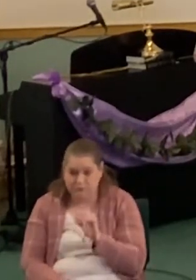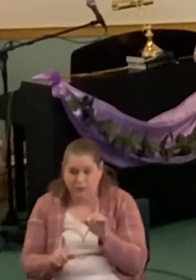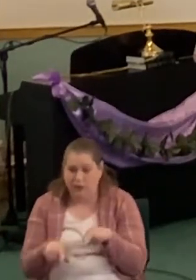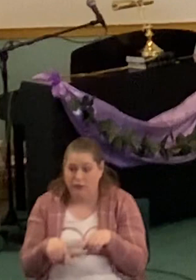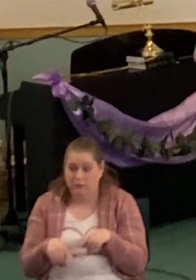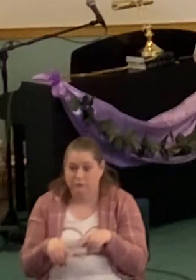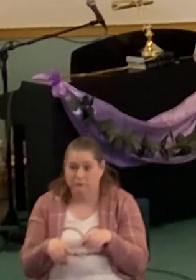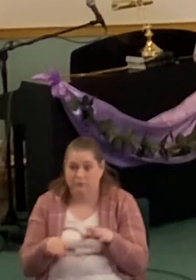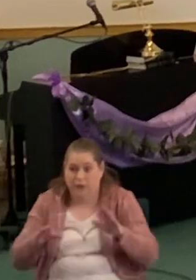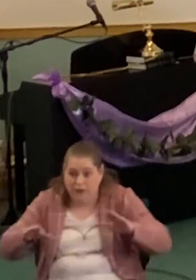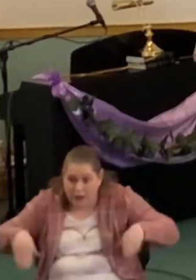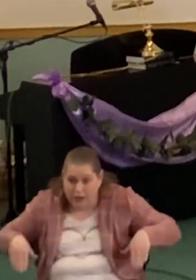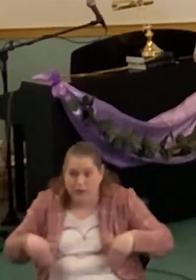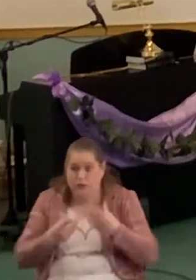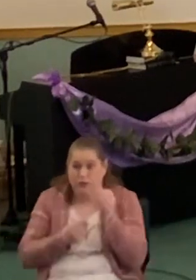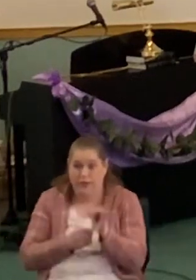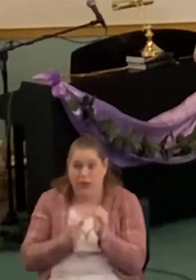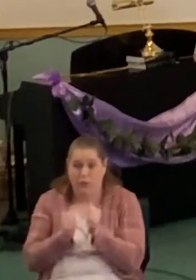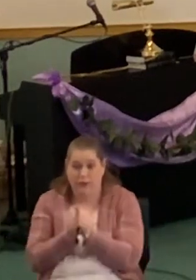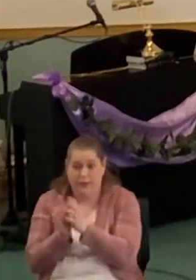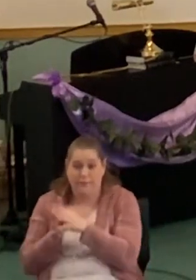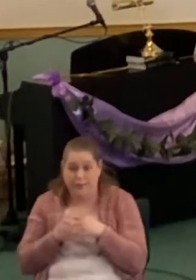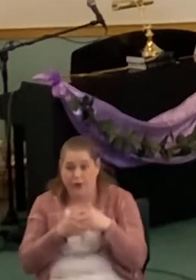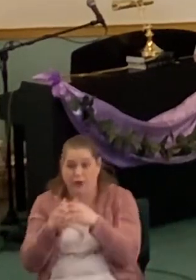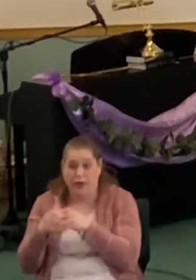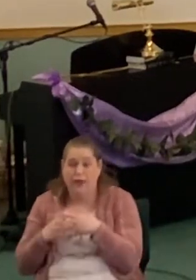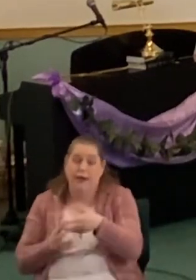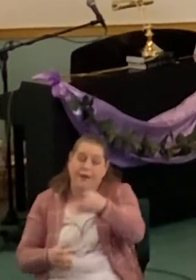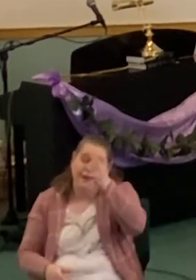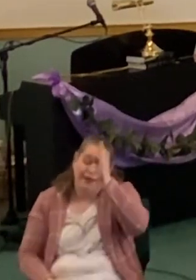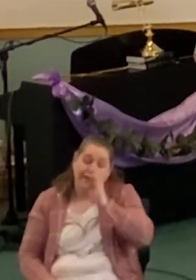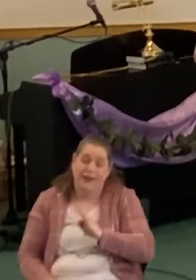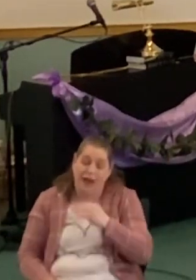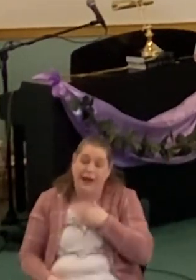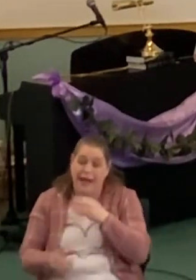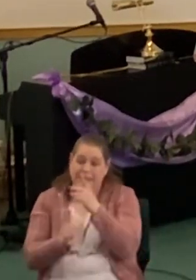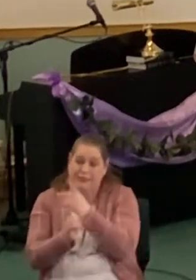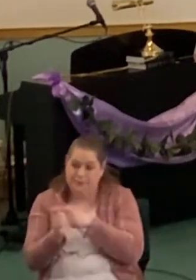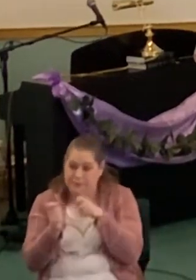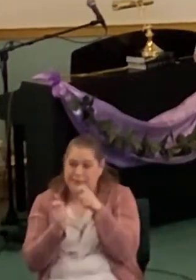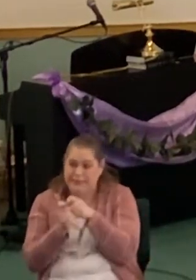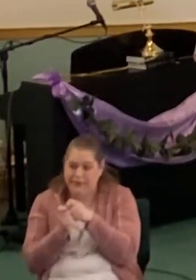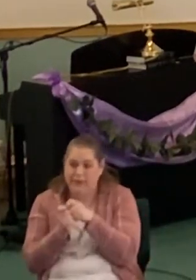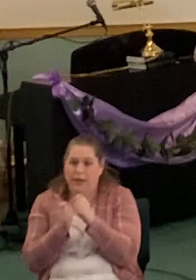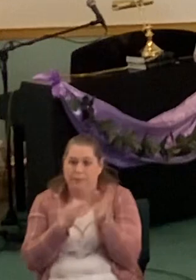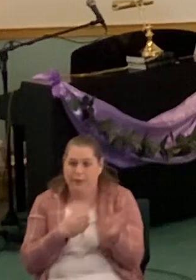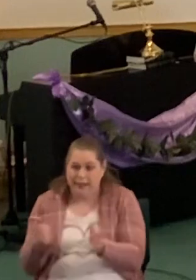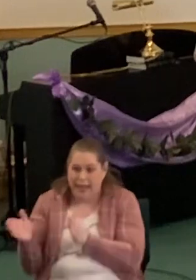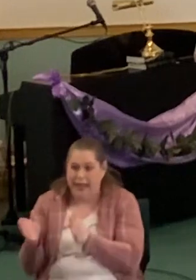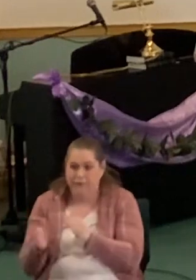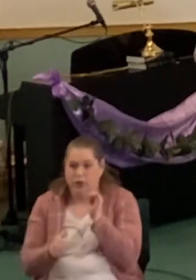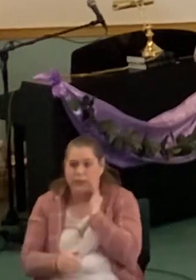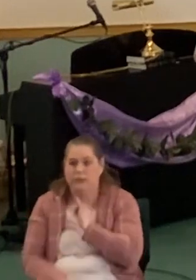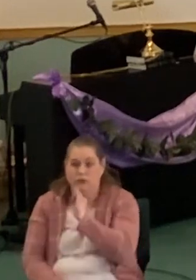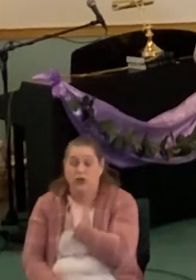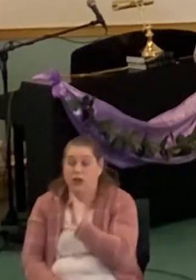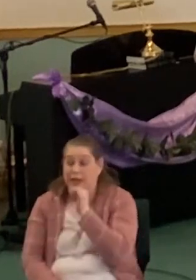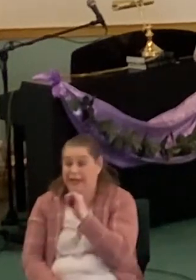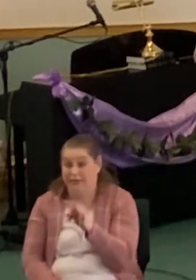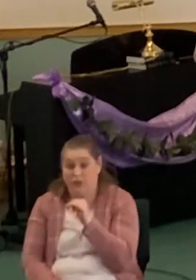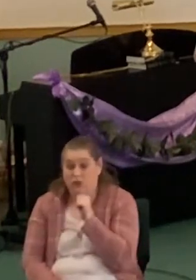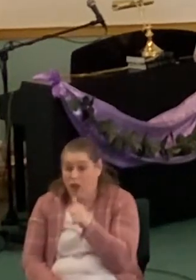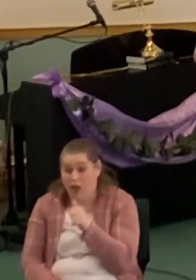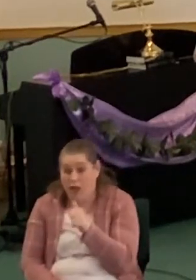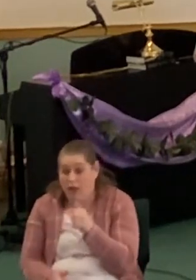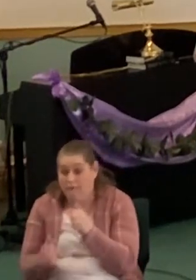with America. God had a specific plan for Israel, and if they weren't following that plan, he was going to